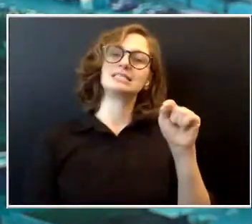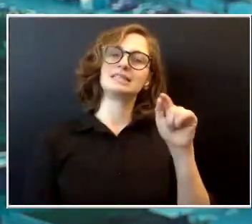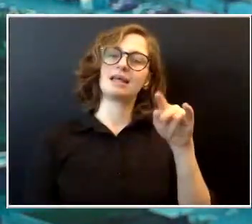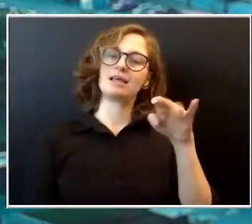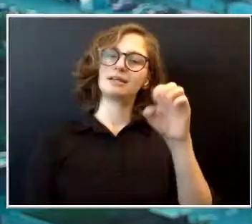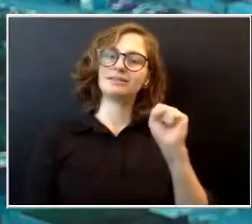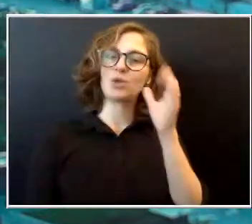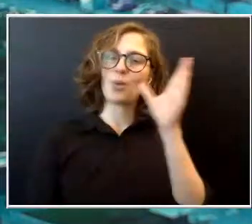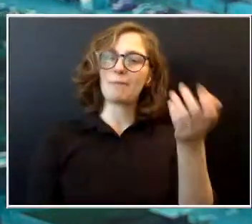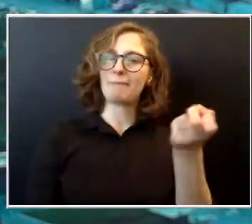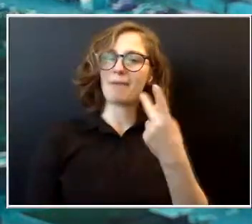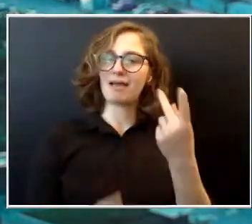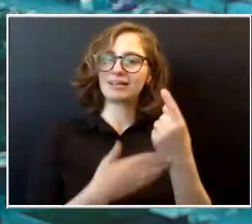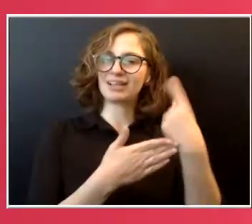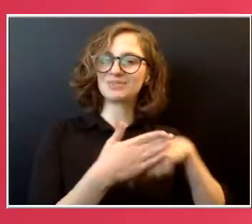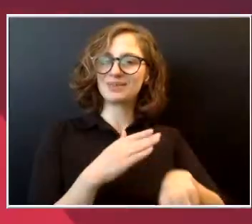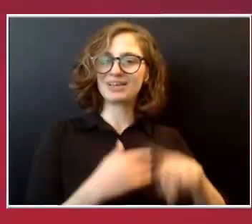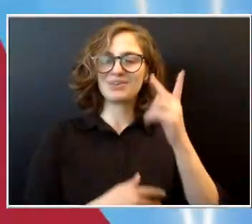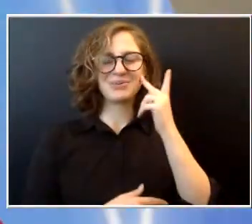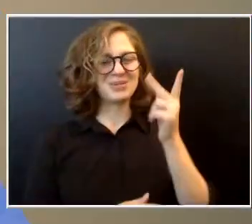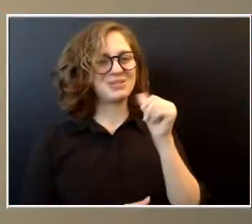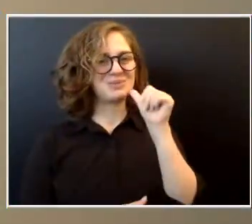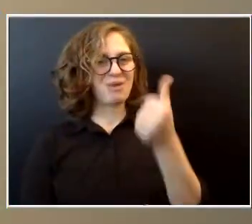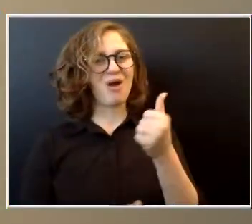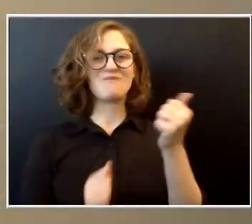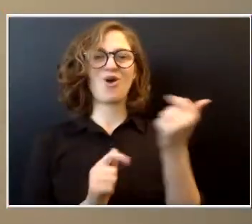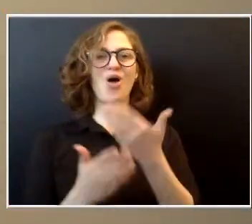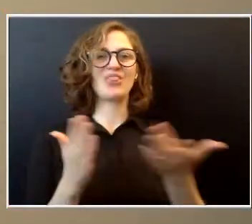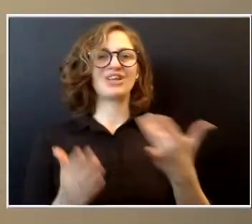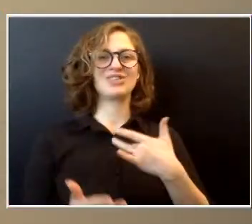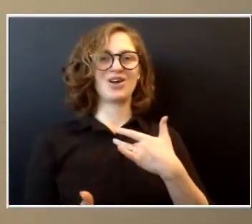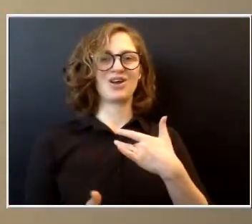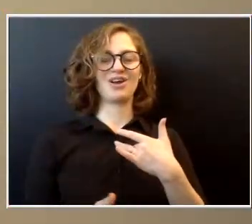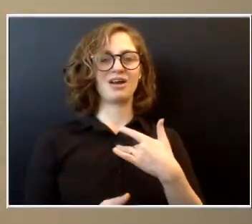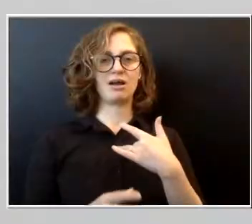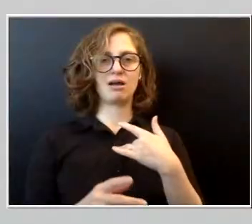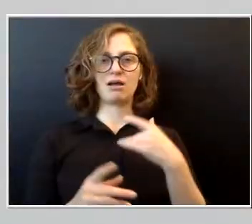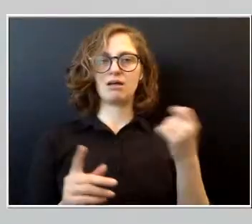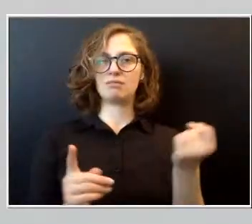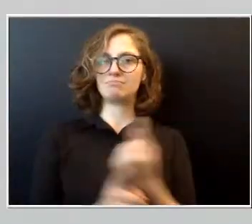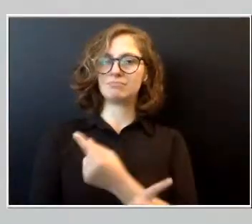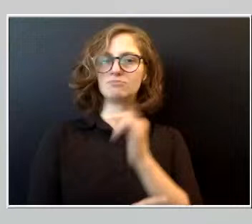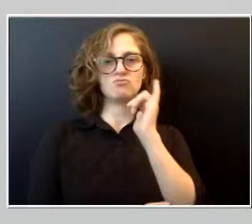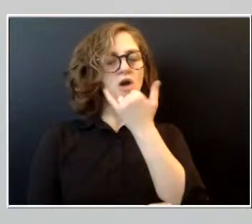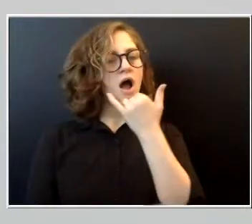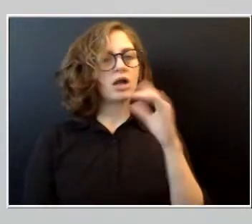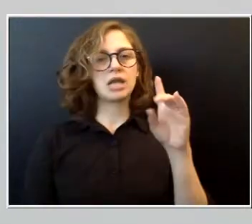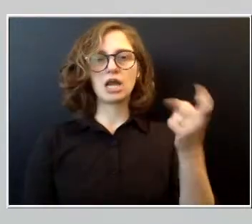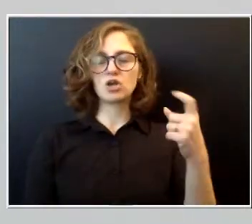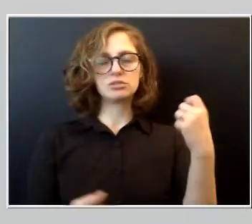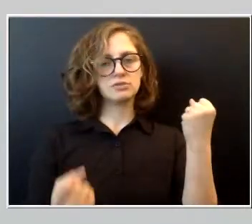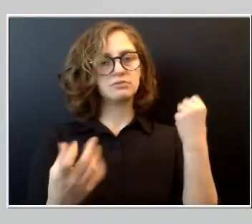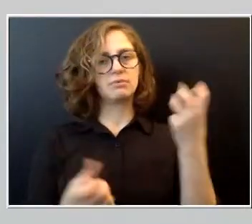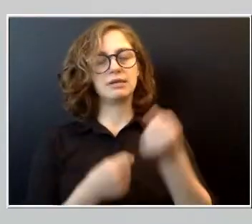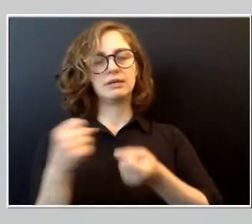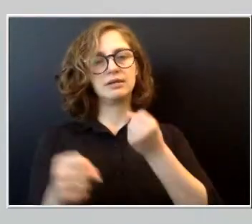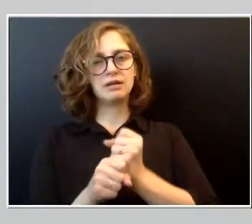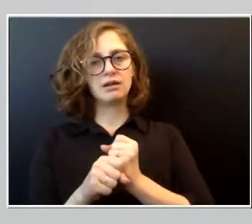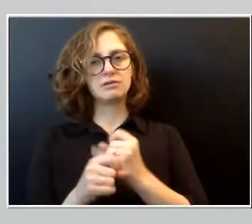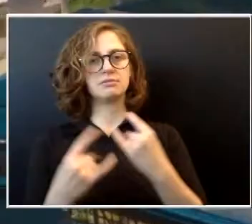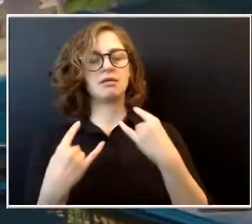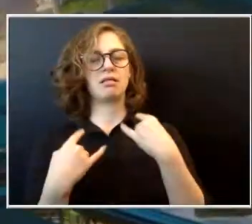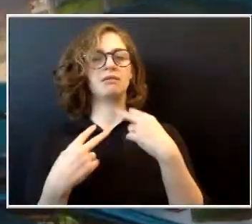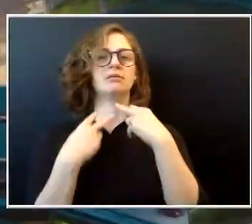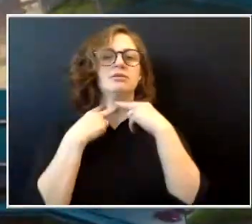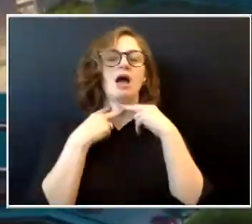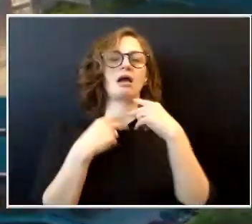tomorrow, again, for All Things Heart. Have a great day. Misdiagnosed for years, stuck on oxygen with no answers, until she came here